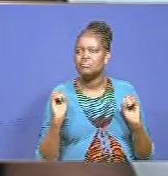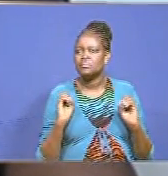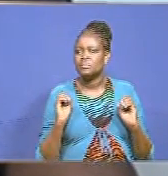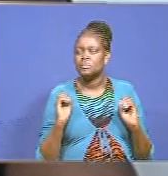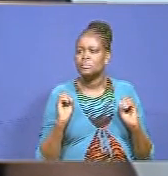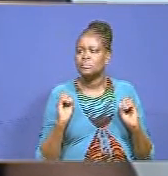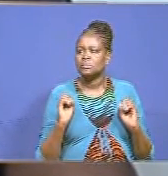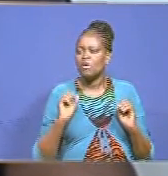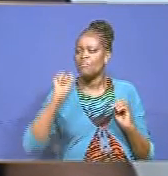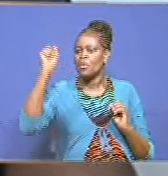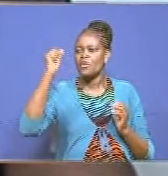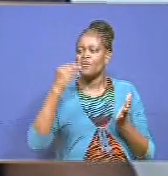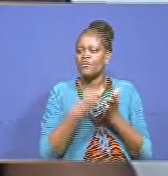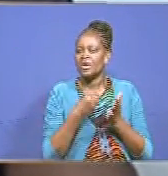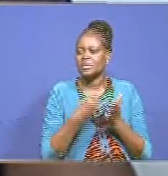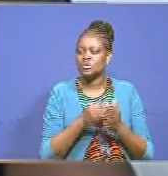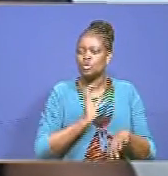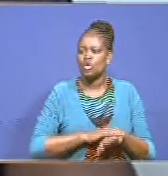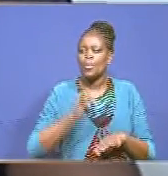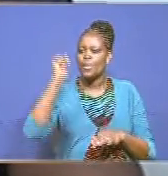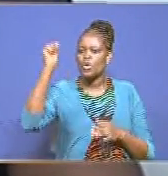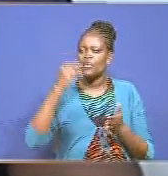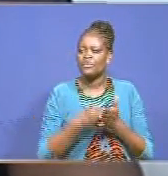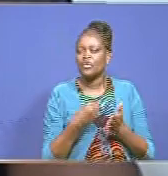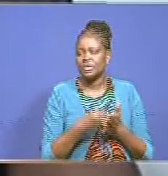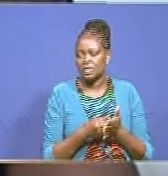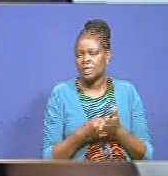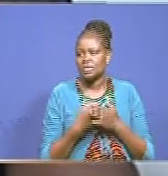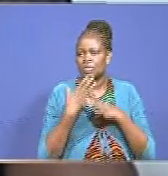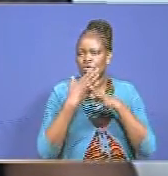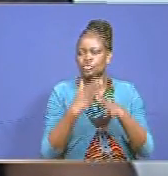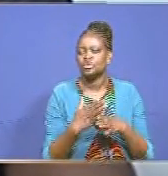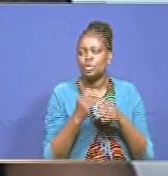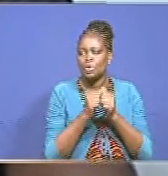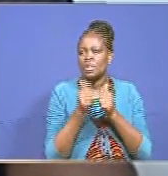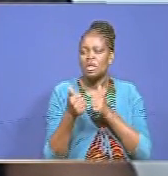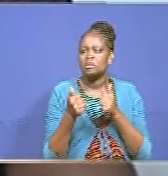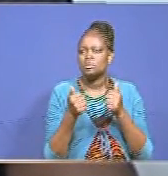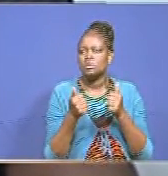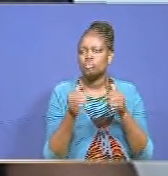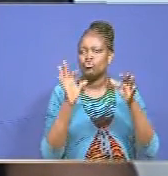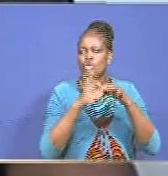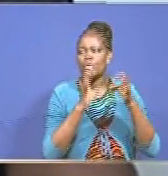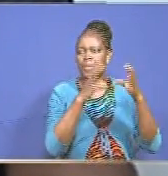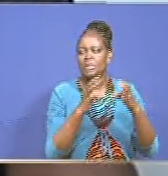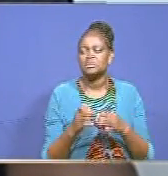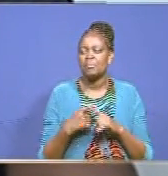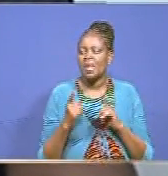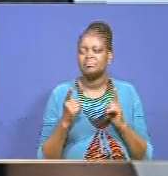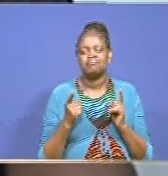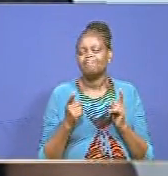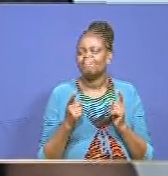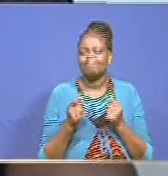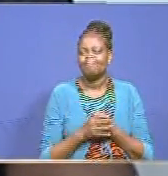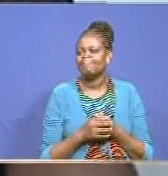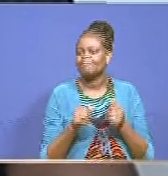funding. Uh-huh. Yeah, they have gotten political funding that they ought to have shared with the other coalition parties. But all in